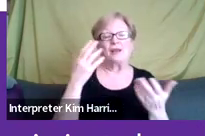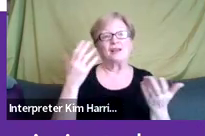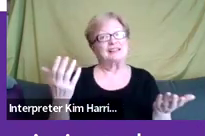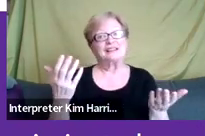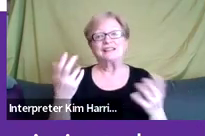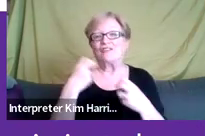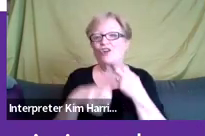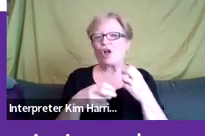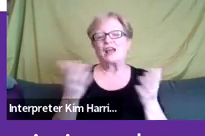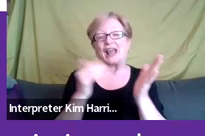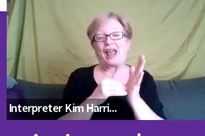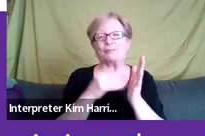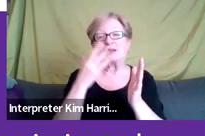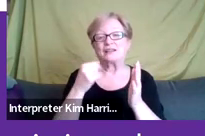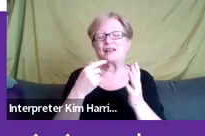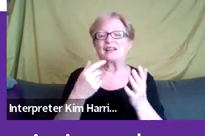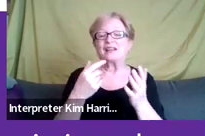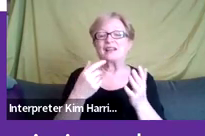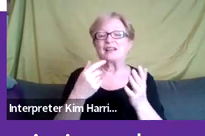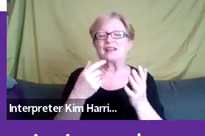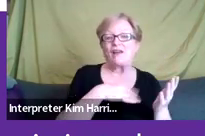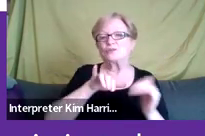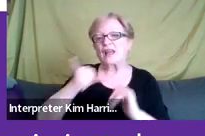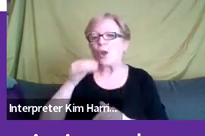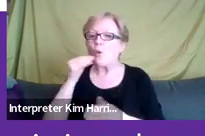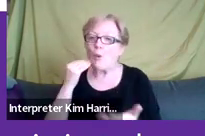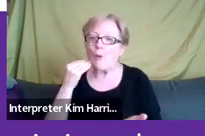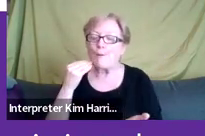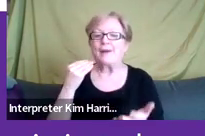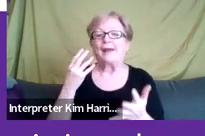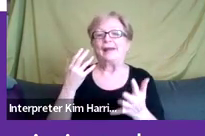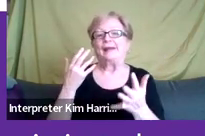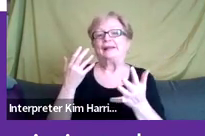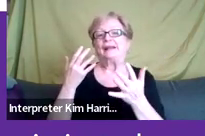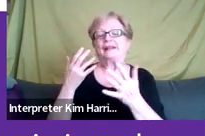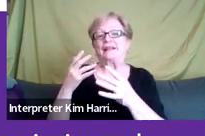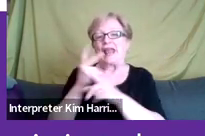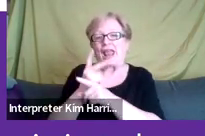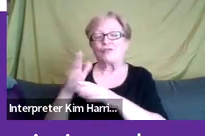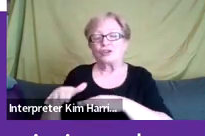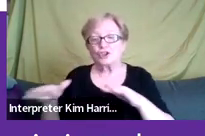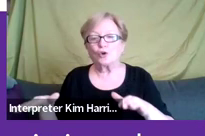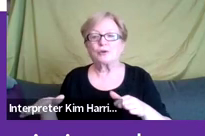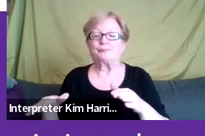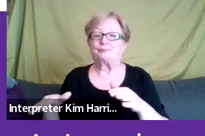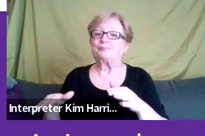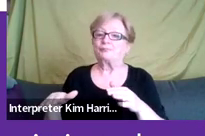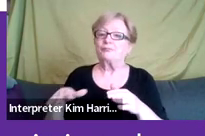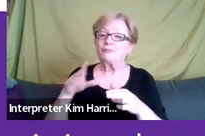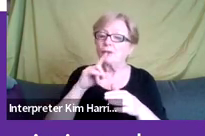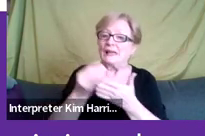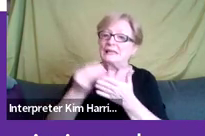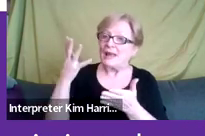know, stay home and, you know, due to, you know, childcare, you know, because it's really expensive